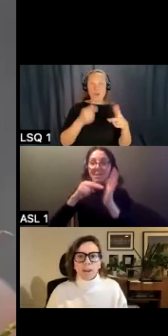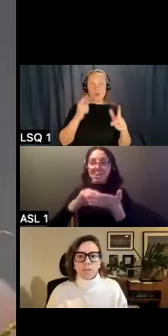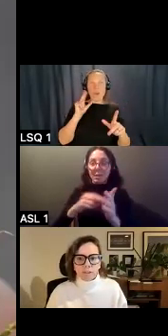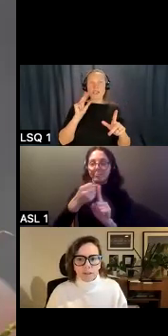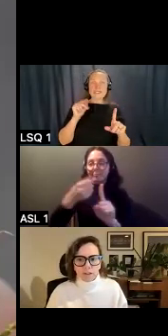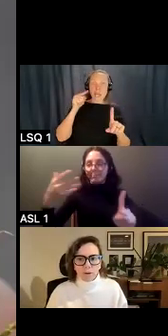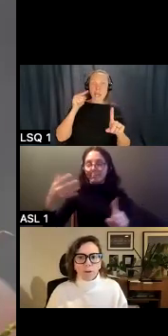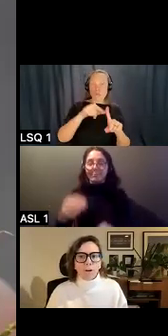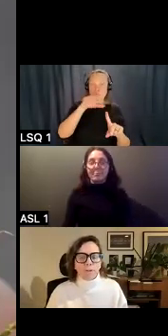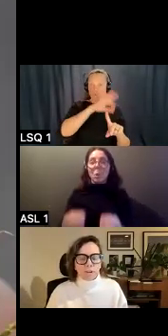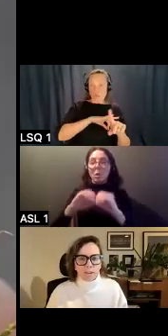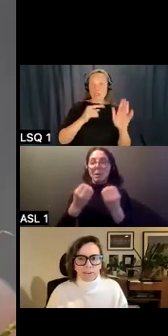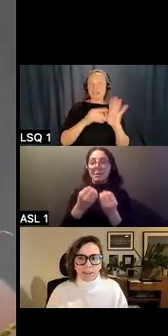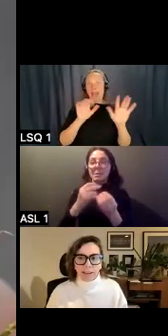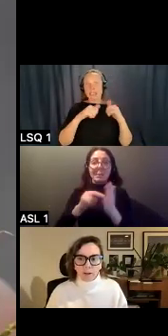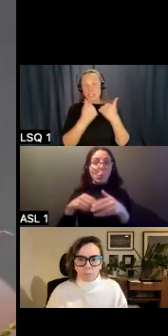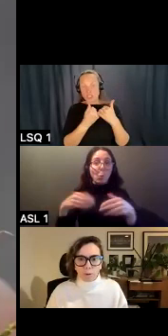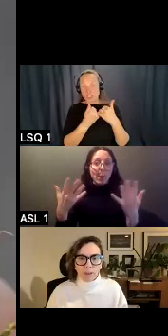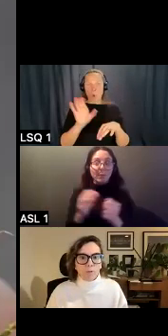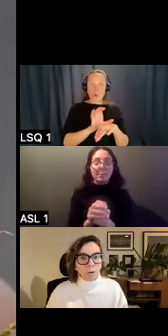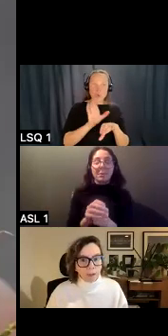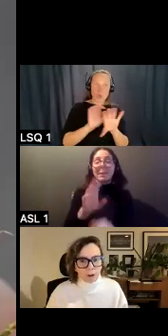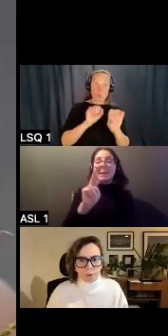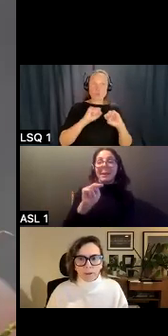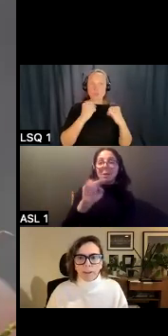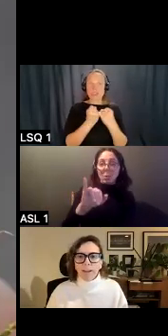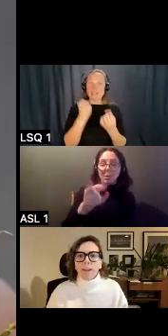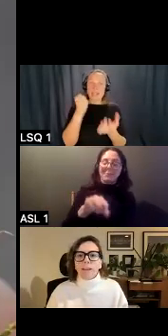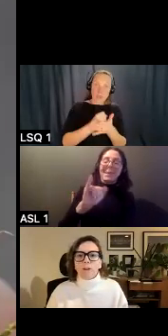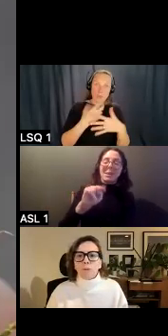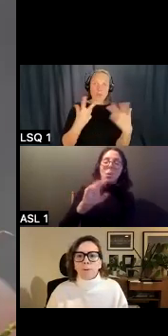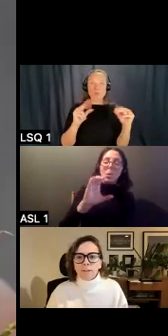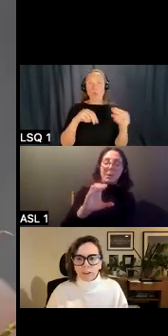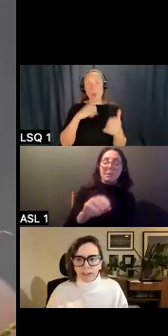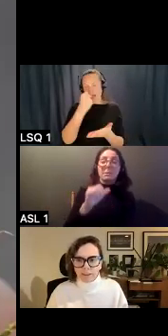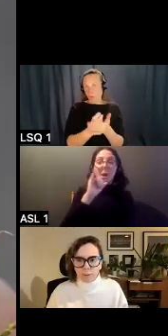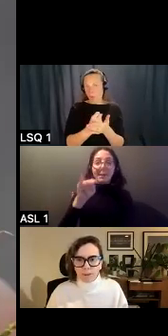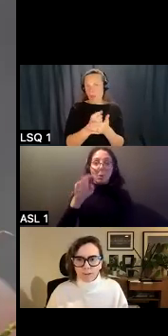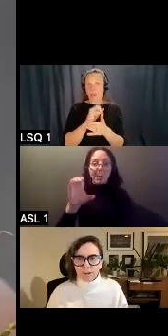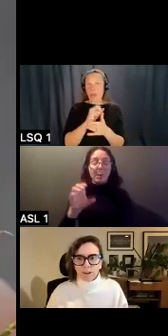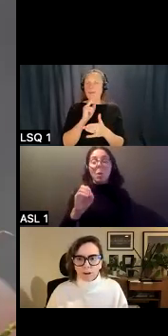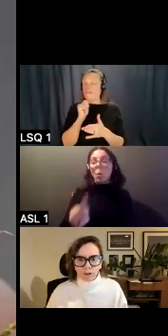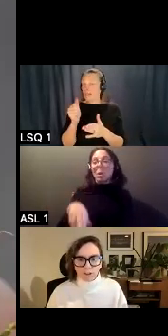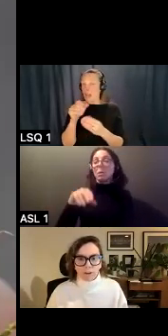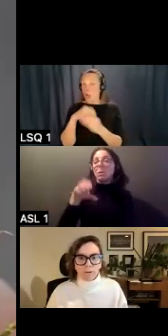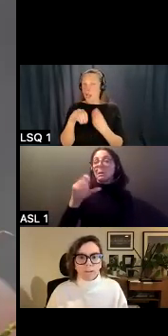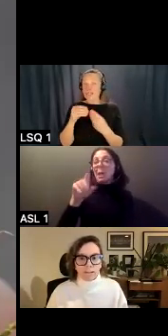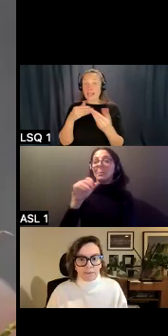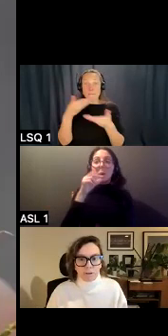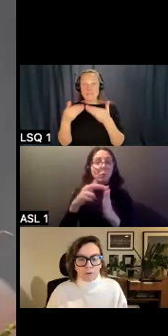An organization, unincorporated as well as incorporated association, clubs or societies that are not registered charities